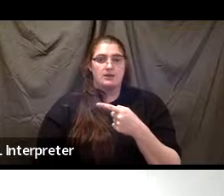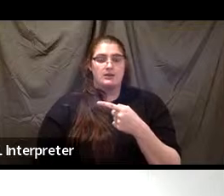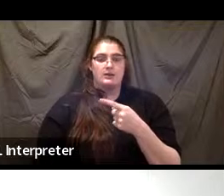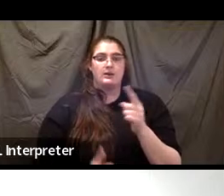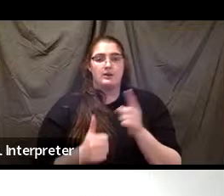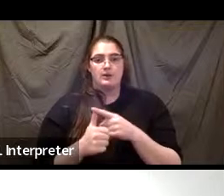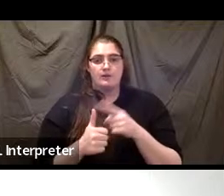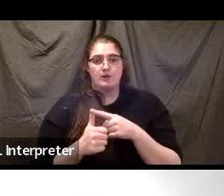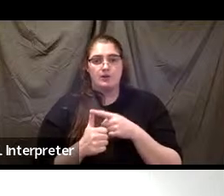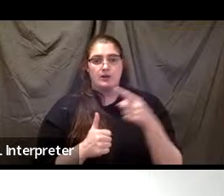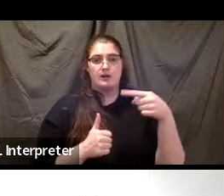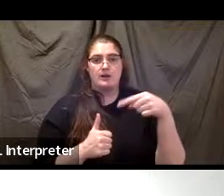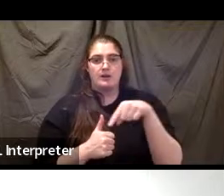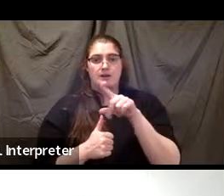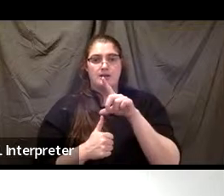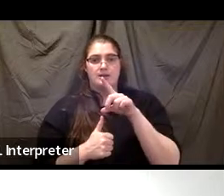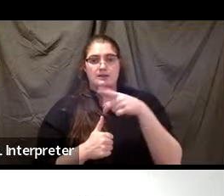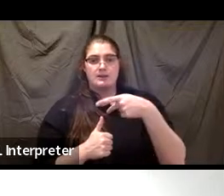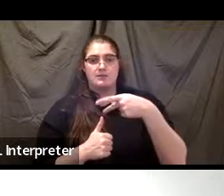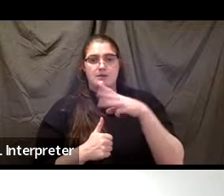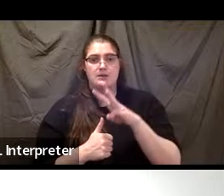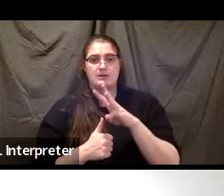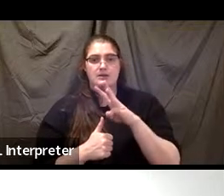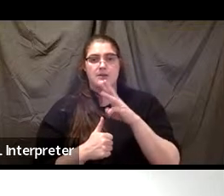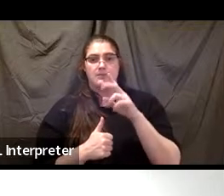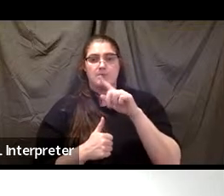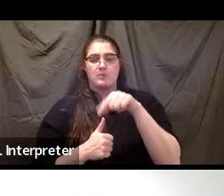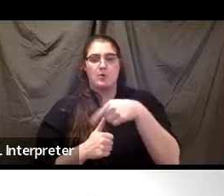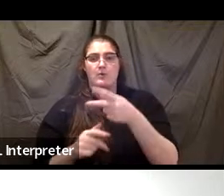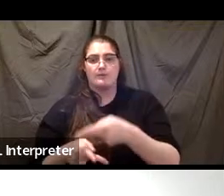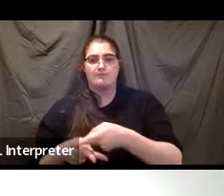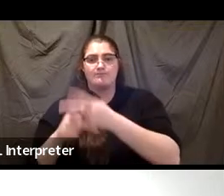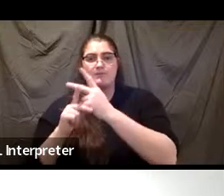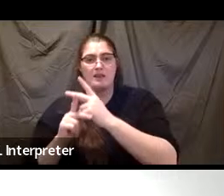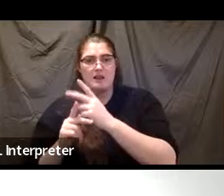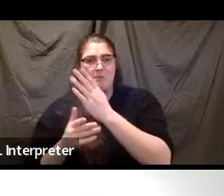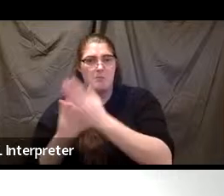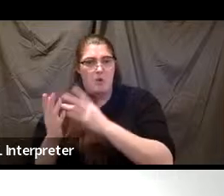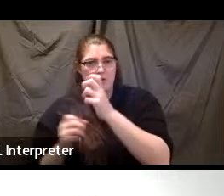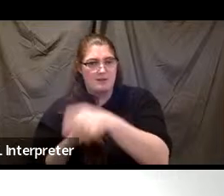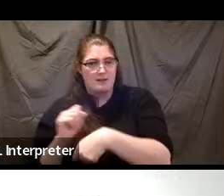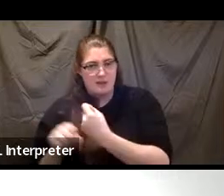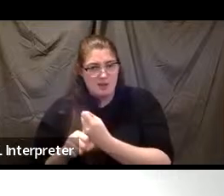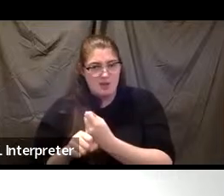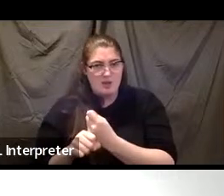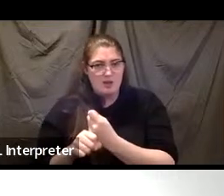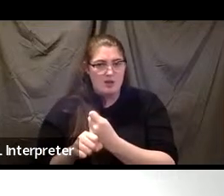first of all, they only lend it out part of the year. I forget what the other